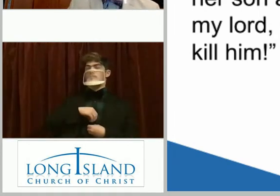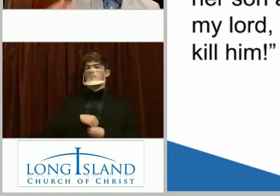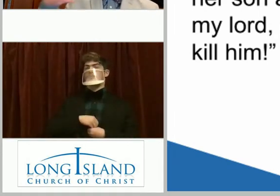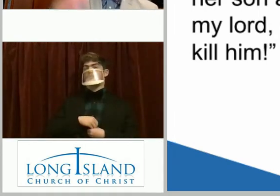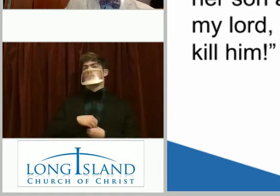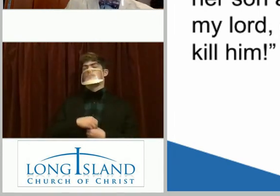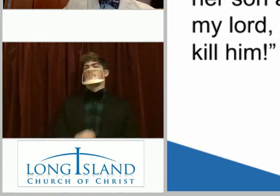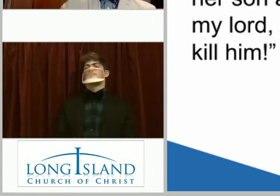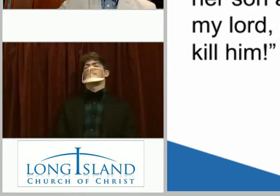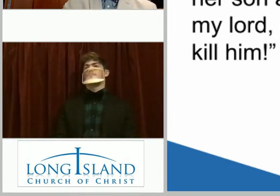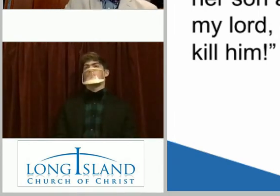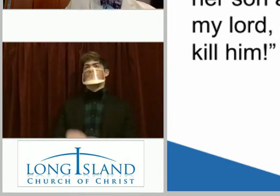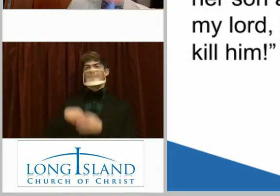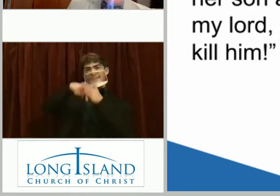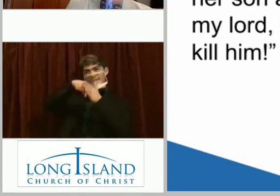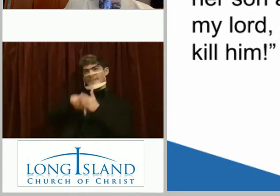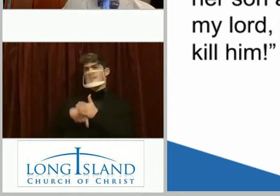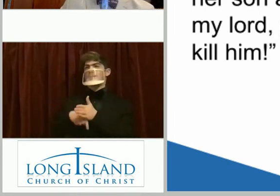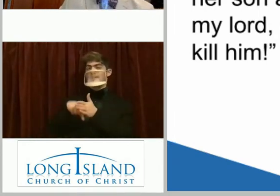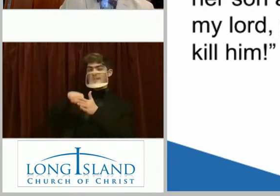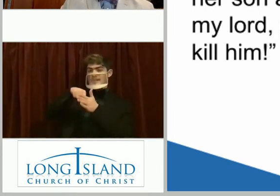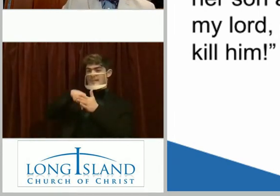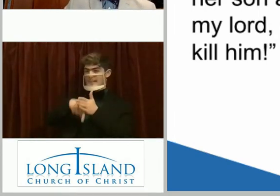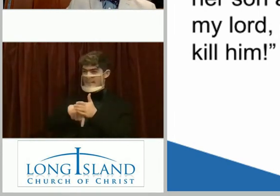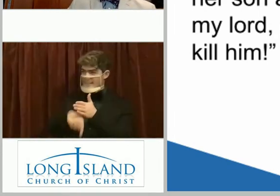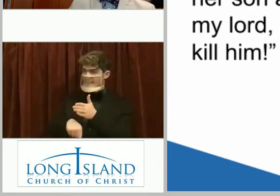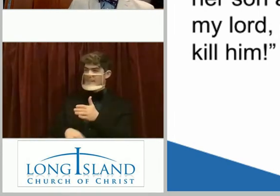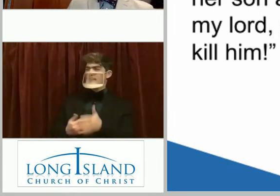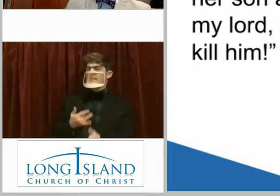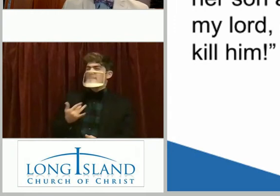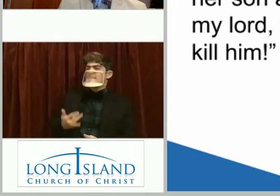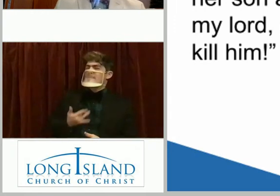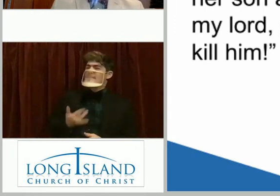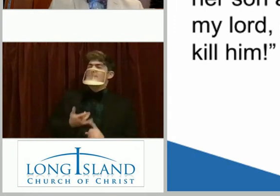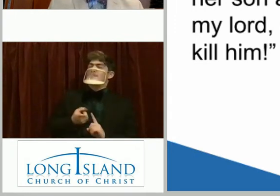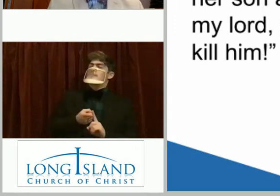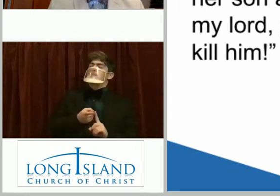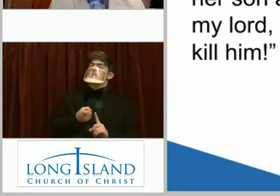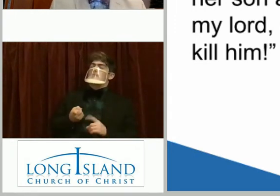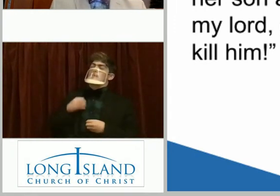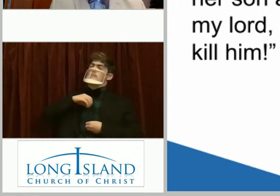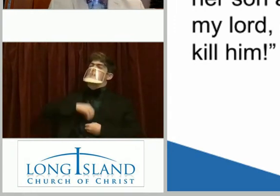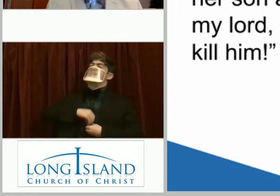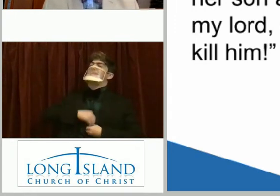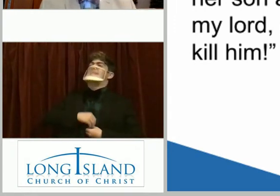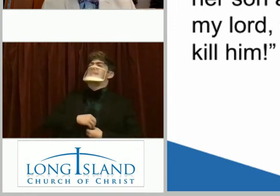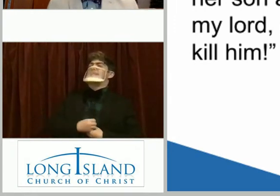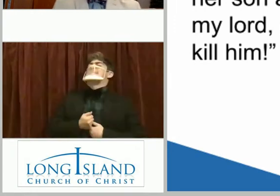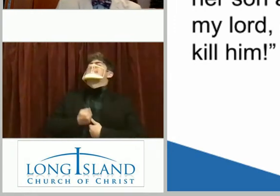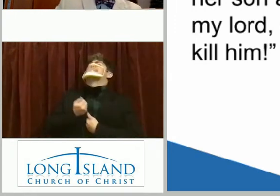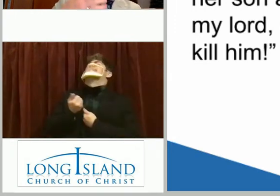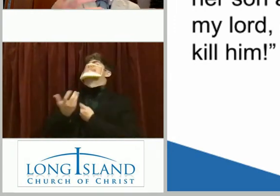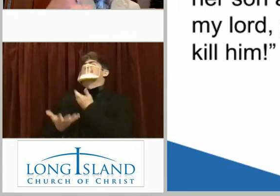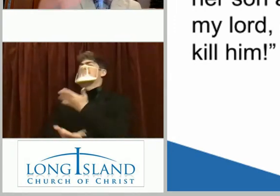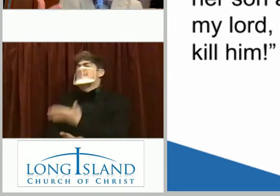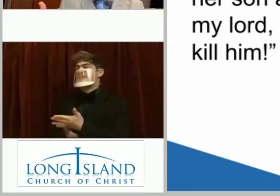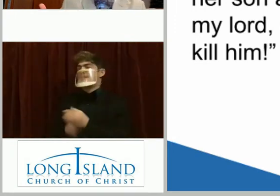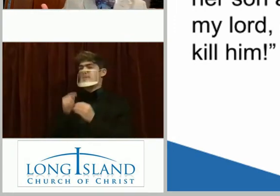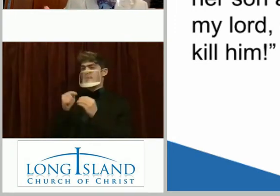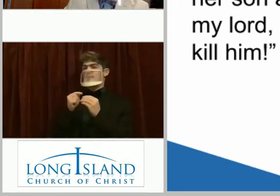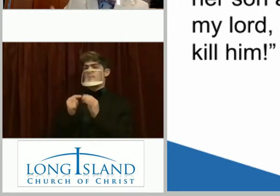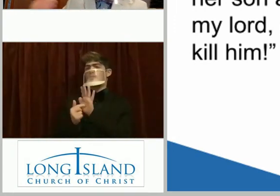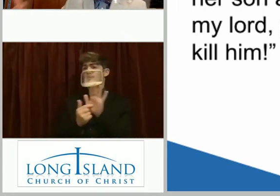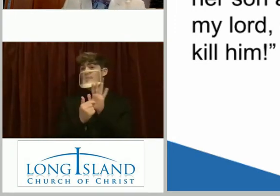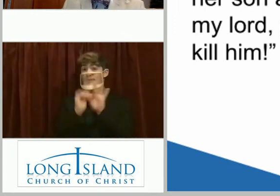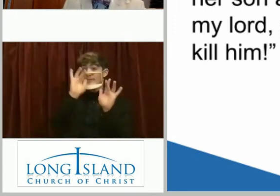bowels. It's a deep, stirring feeling coming from the pit of your abdomen. And when we show